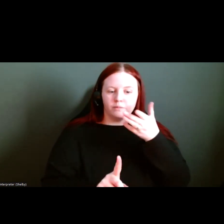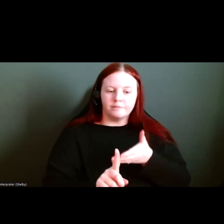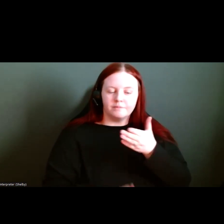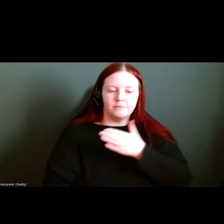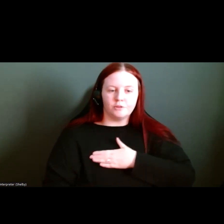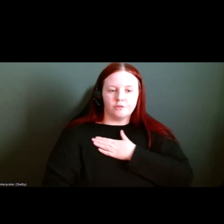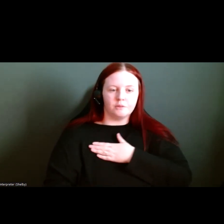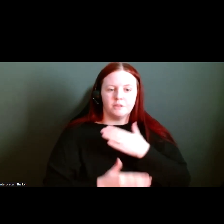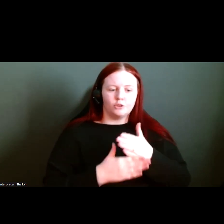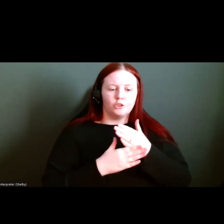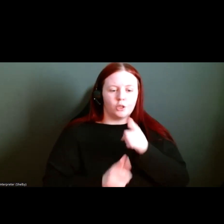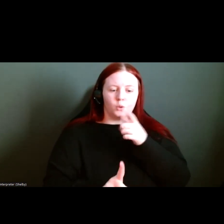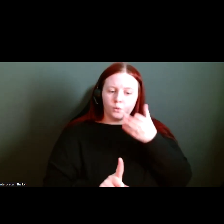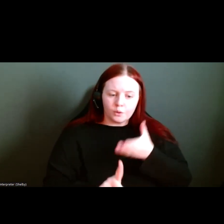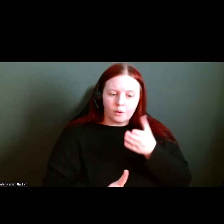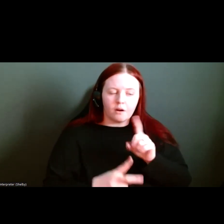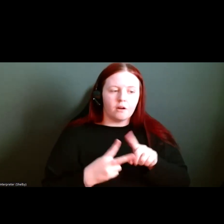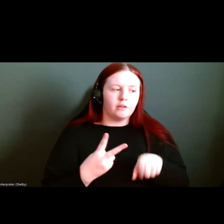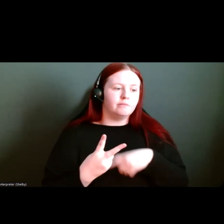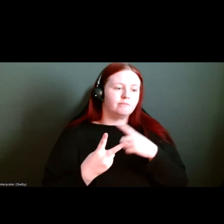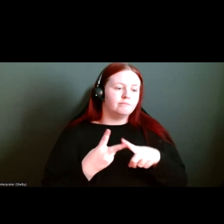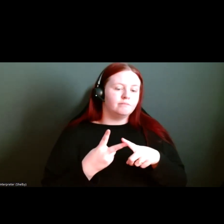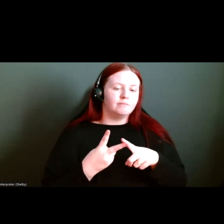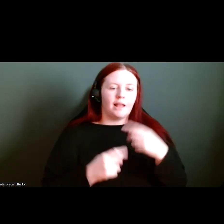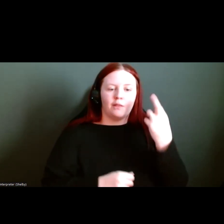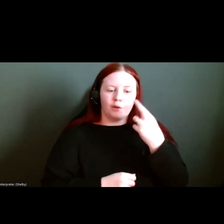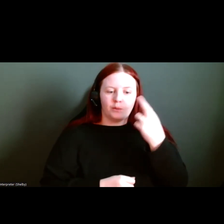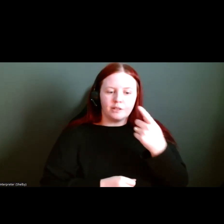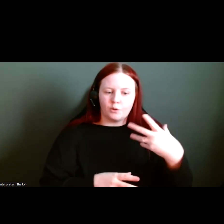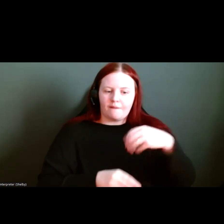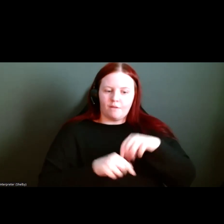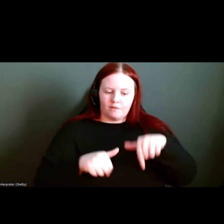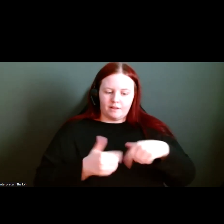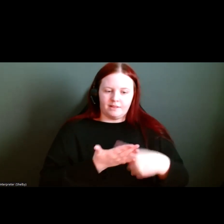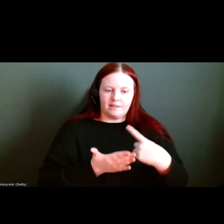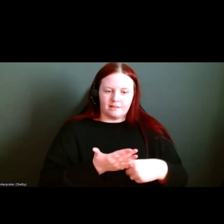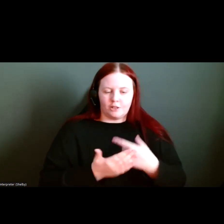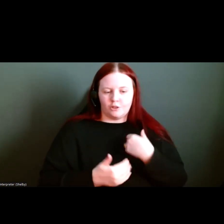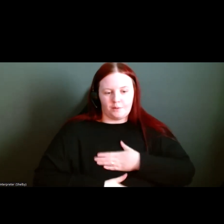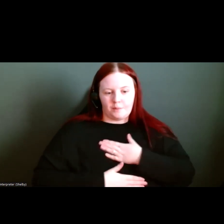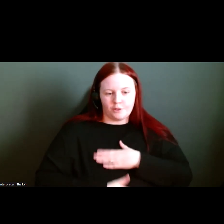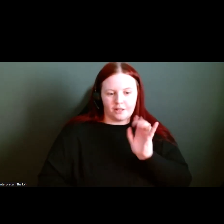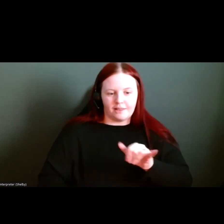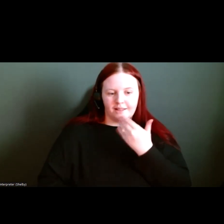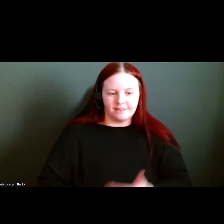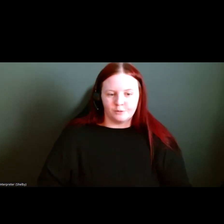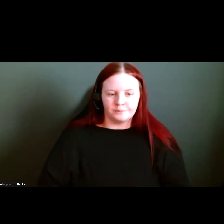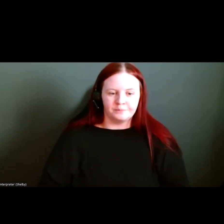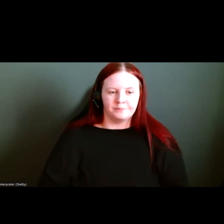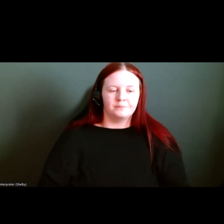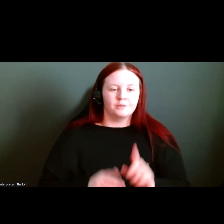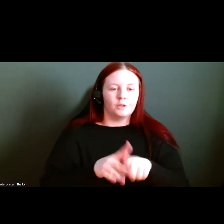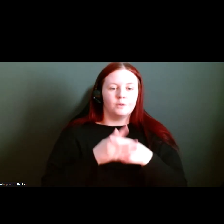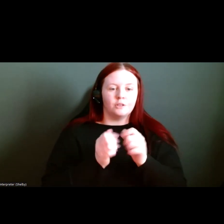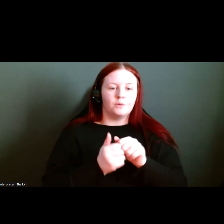quick share about who you are and maybe what drew you to this conversation today, I would really appreciate it. So I'd like to start